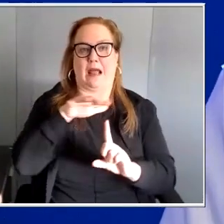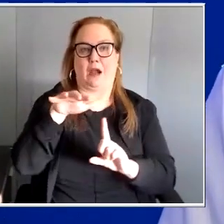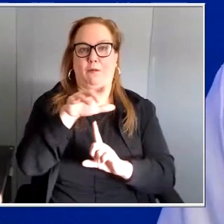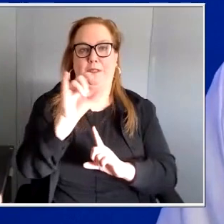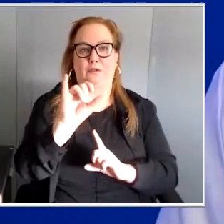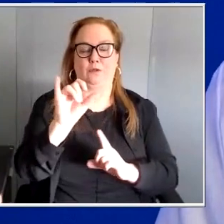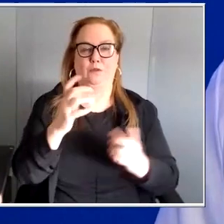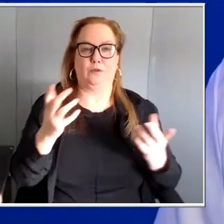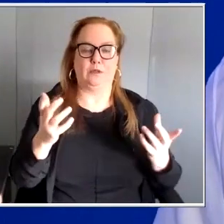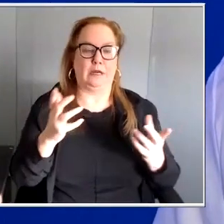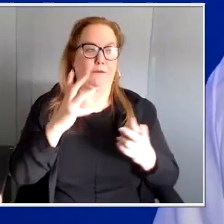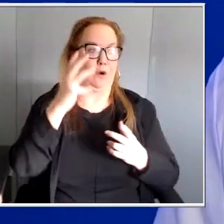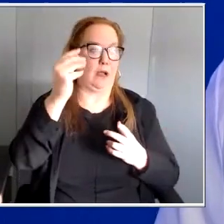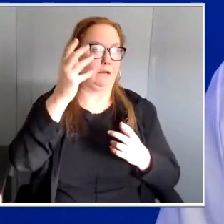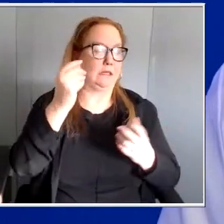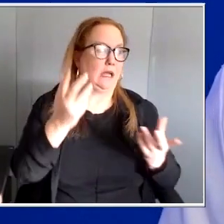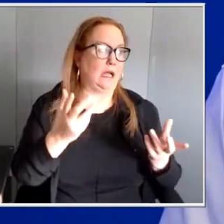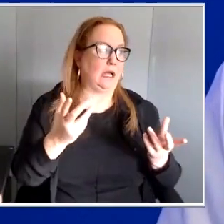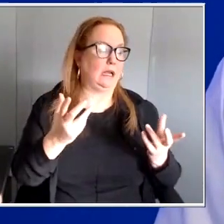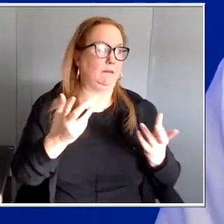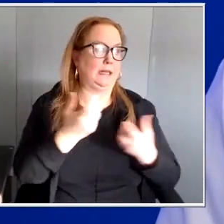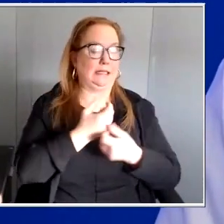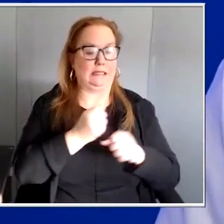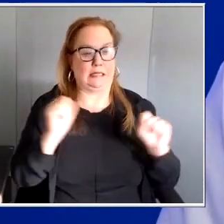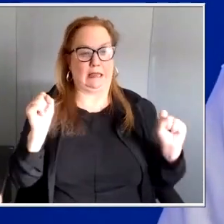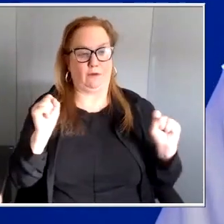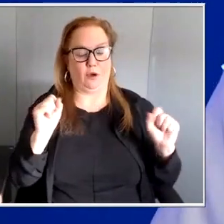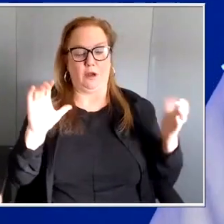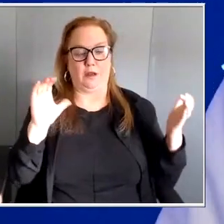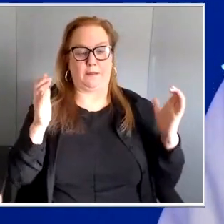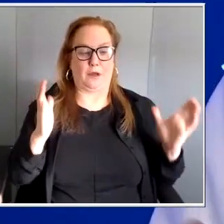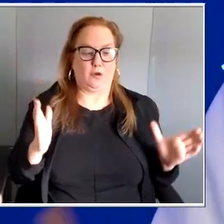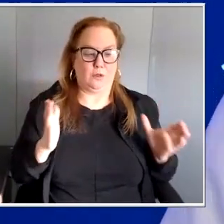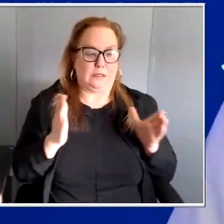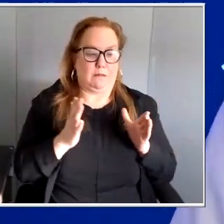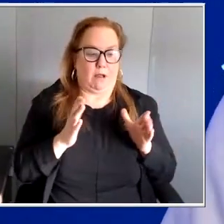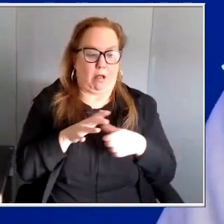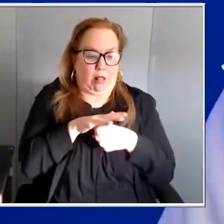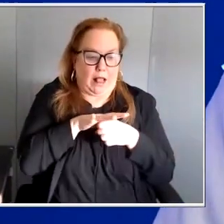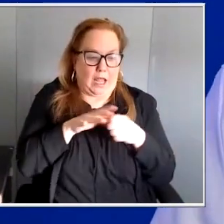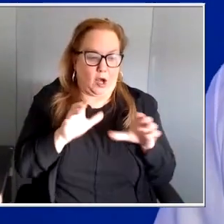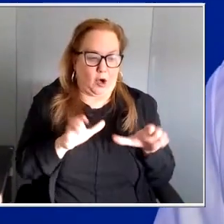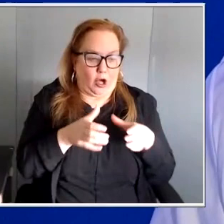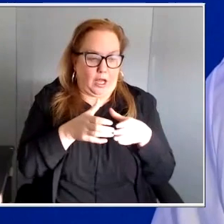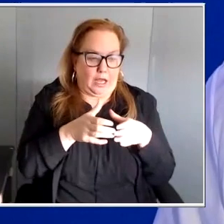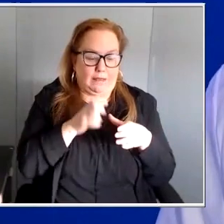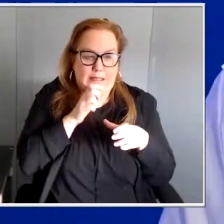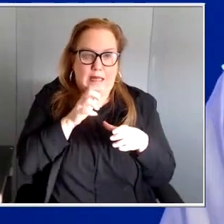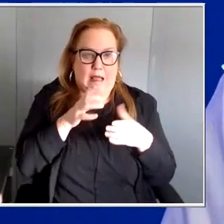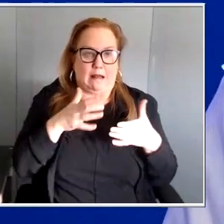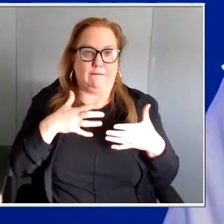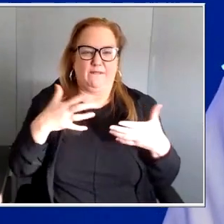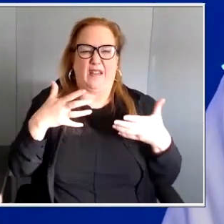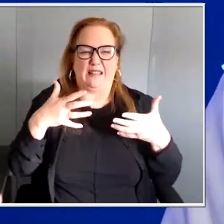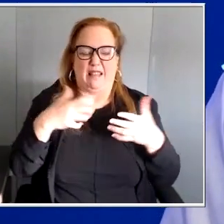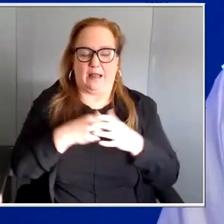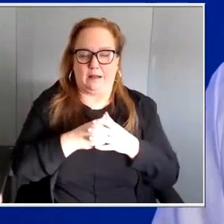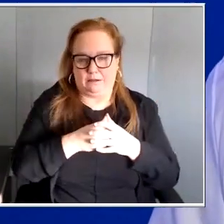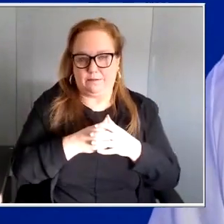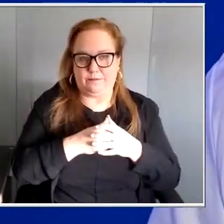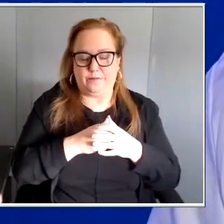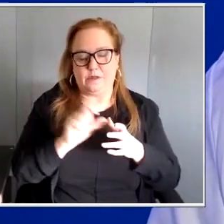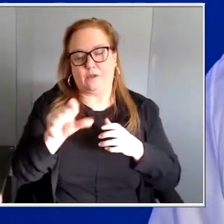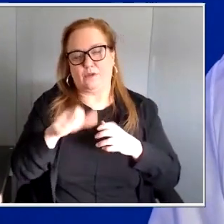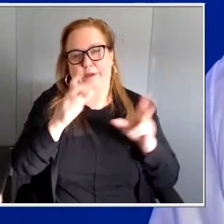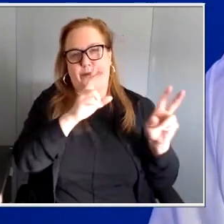you're outdoors, it's going to be much safer than a small area that is not ventilated well. So there are so many other factors